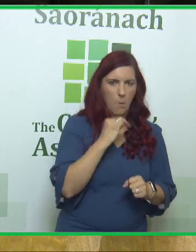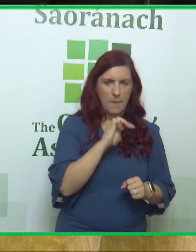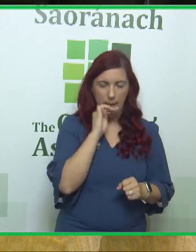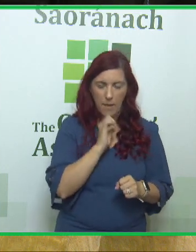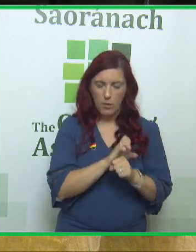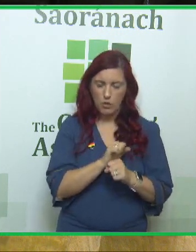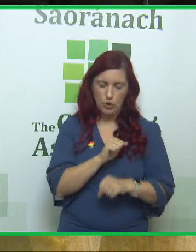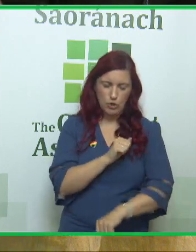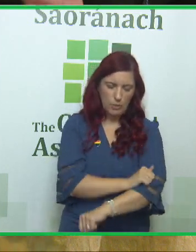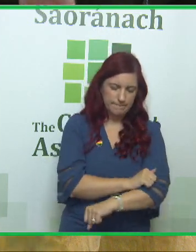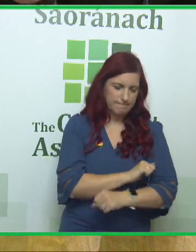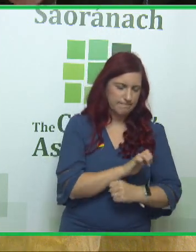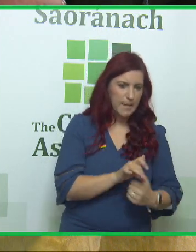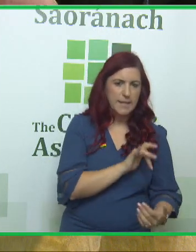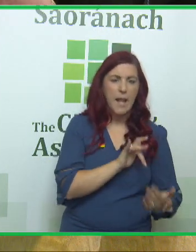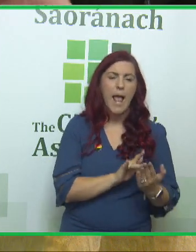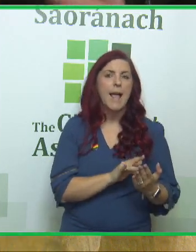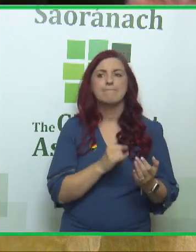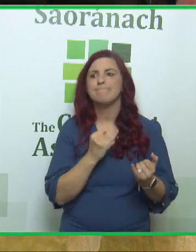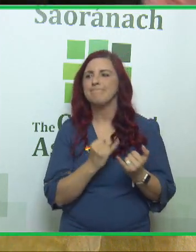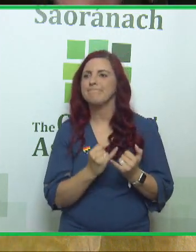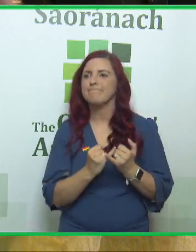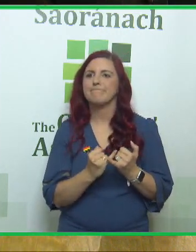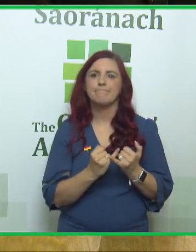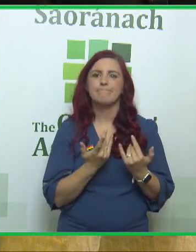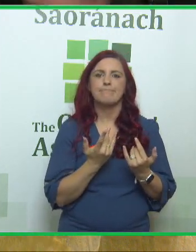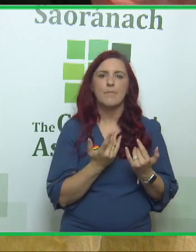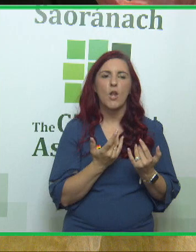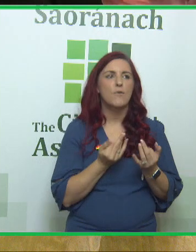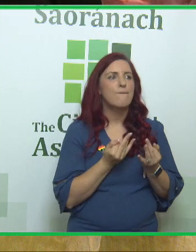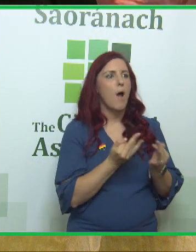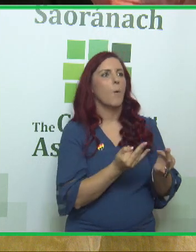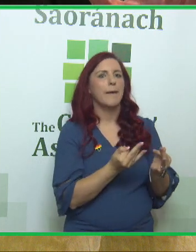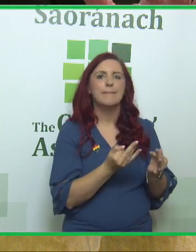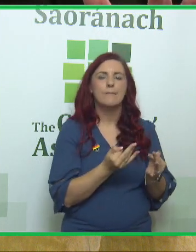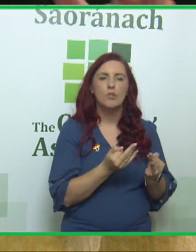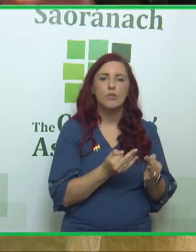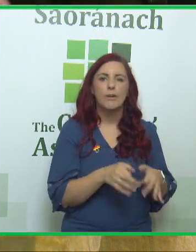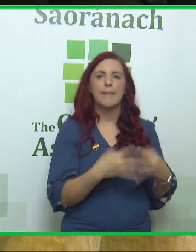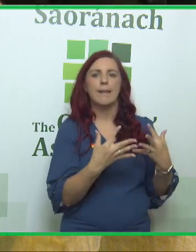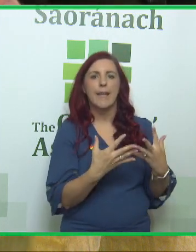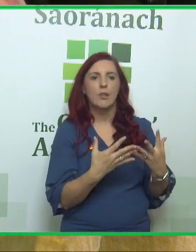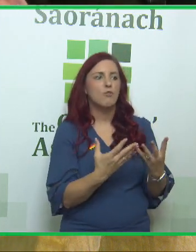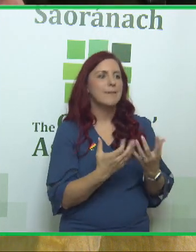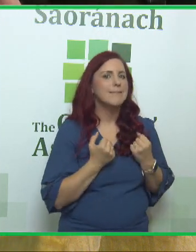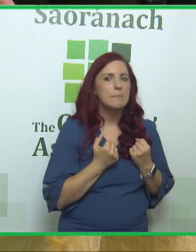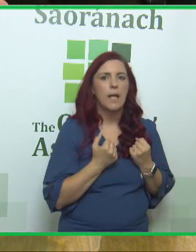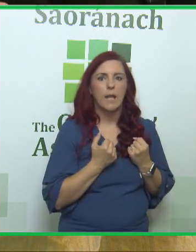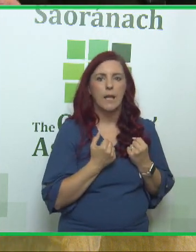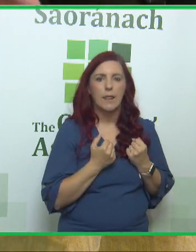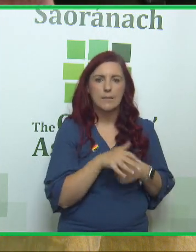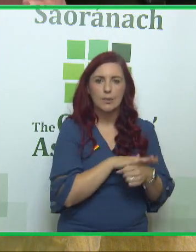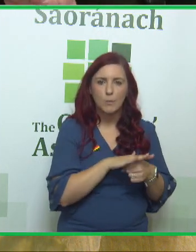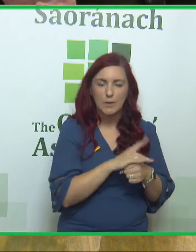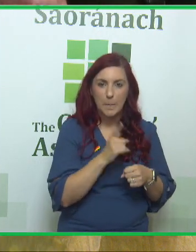of it, you're actually cooperating with the dynamics, and you need to learn to manage the dynamics in a different way for recovery to be sustained